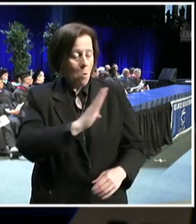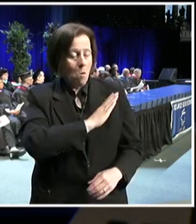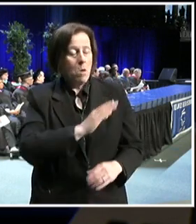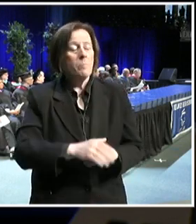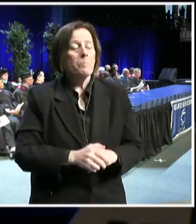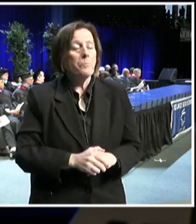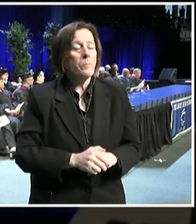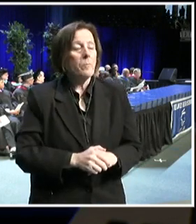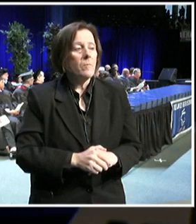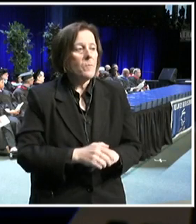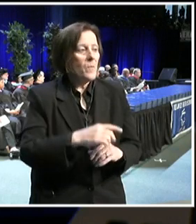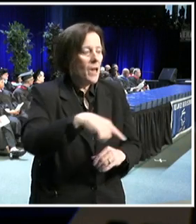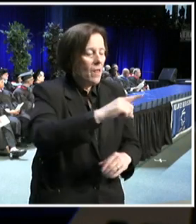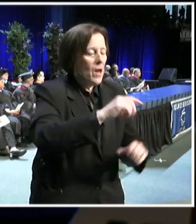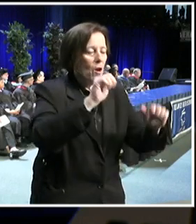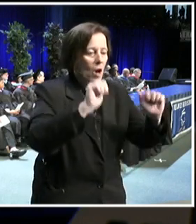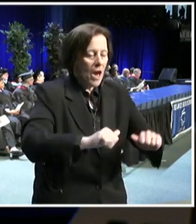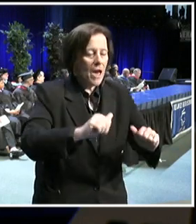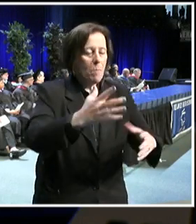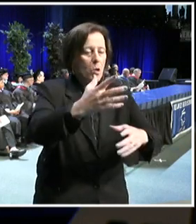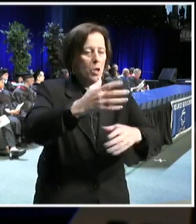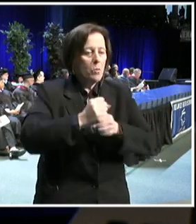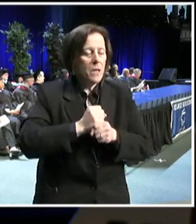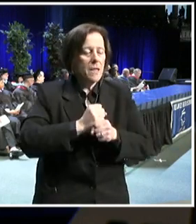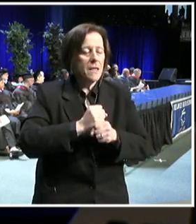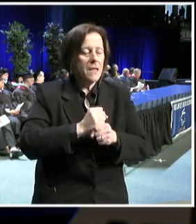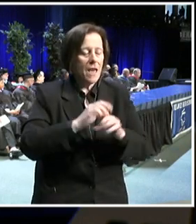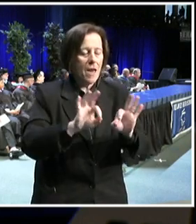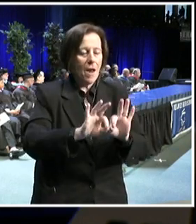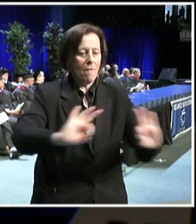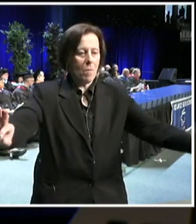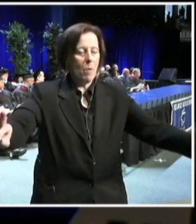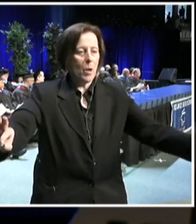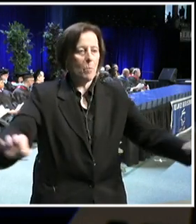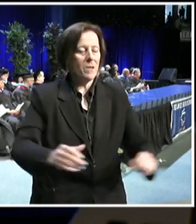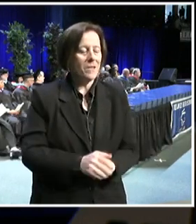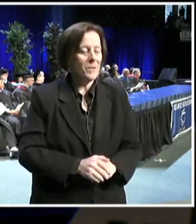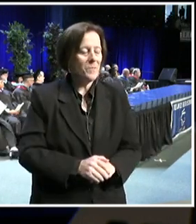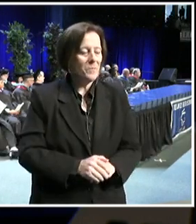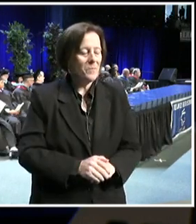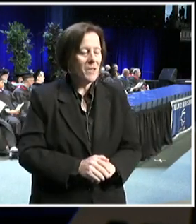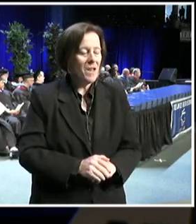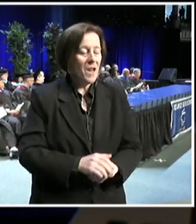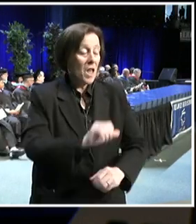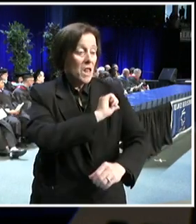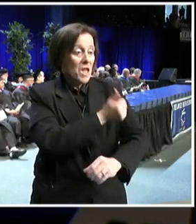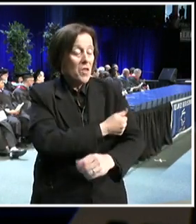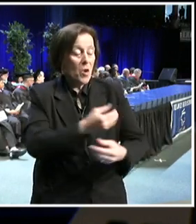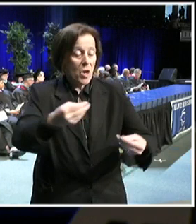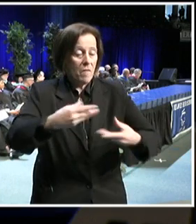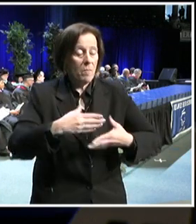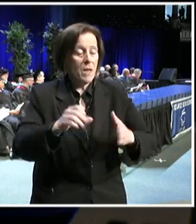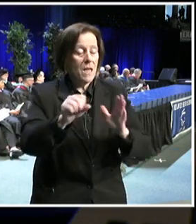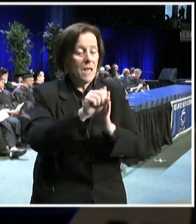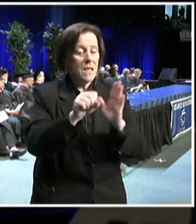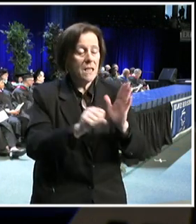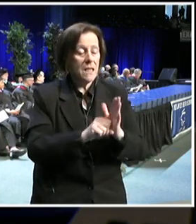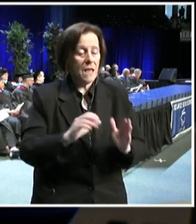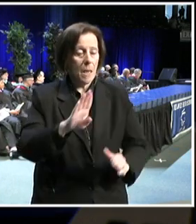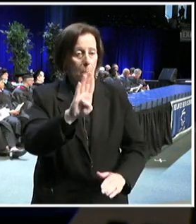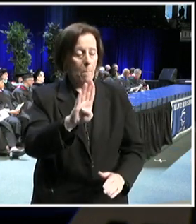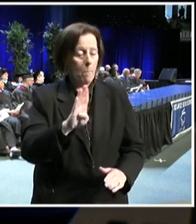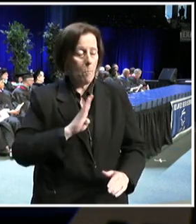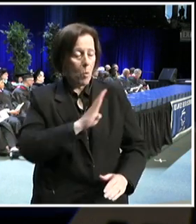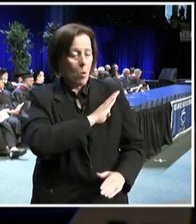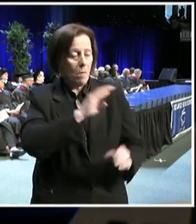Trustees are eligible to receive their diplomas. By the authority vested in me by the State Board of